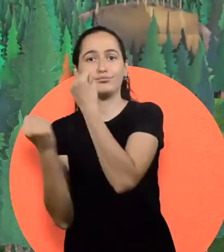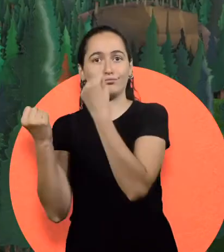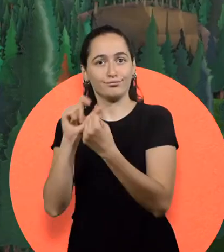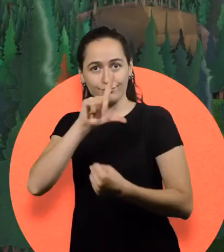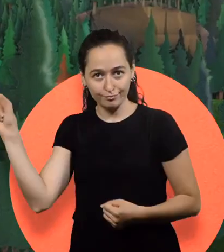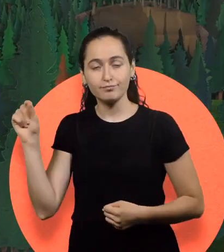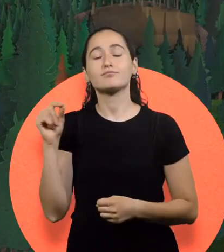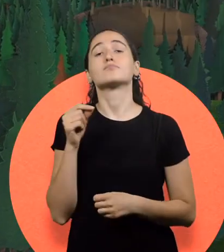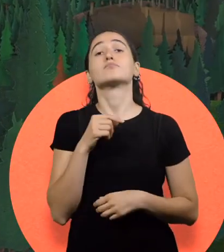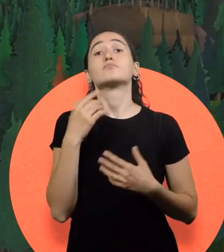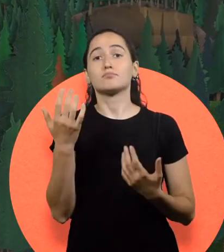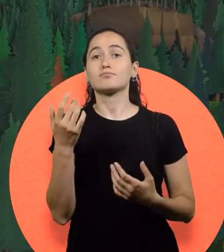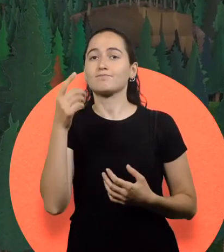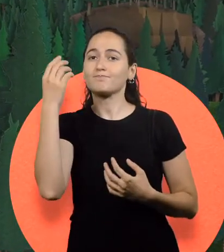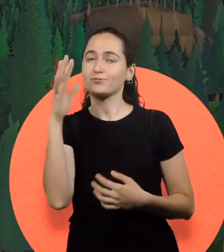summit,